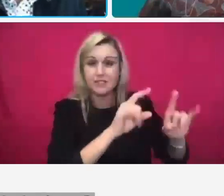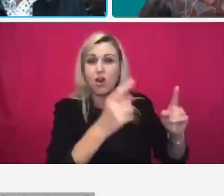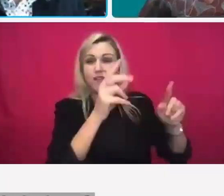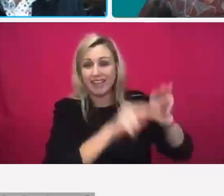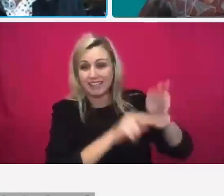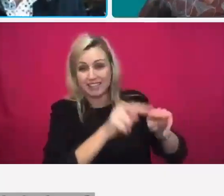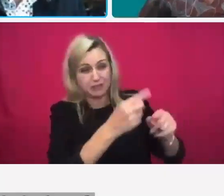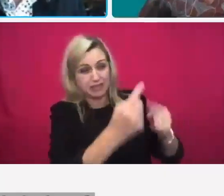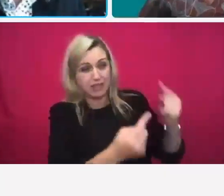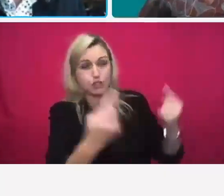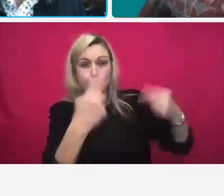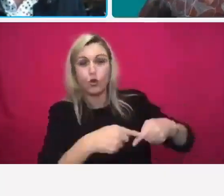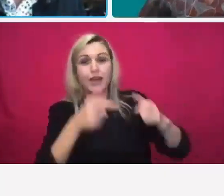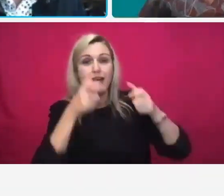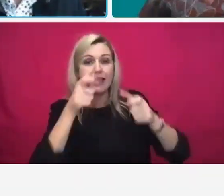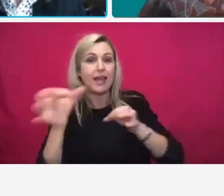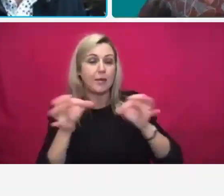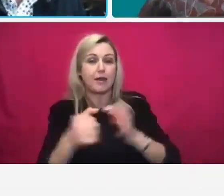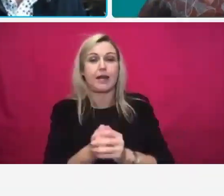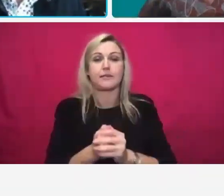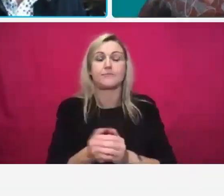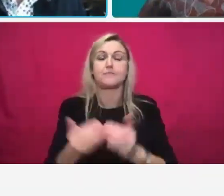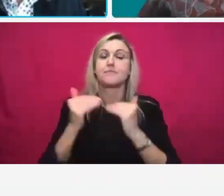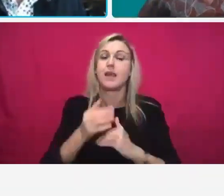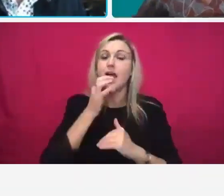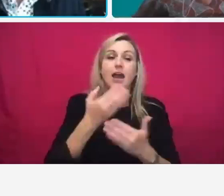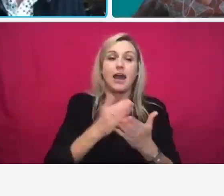process triggered for admissions?